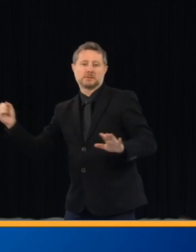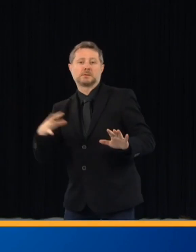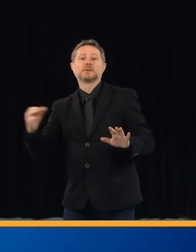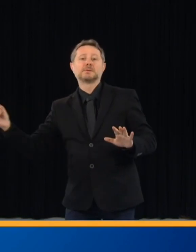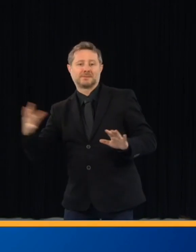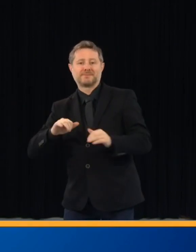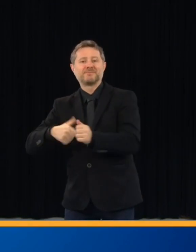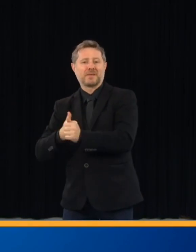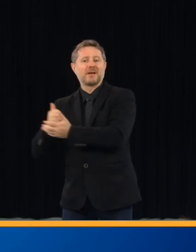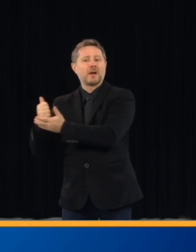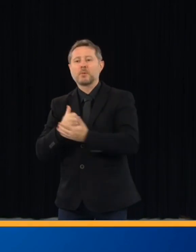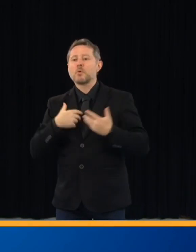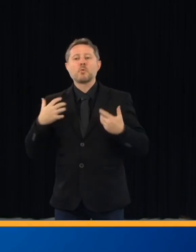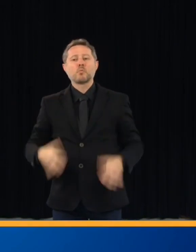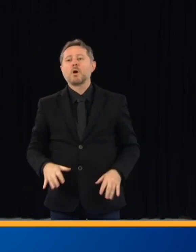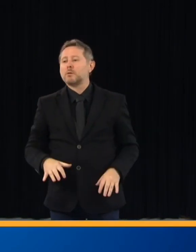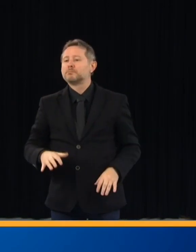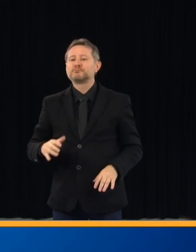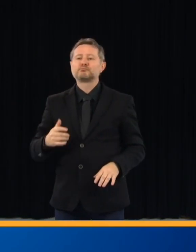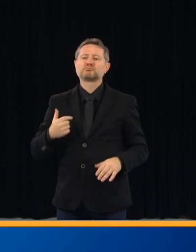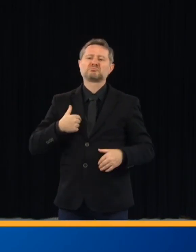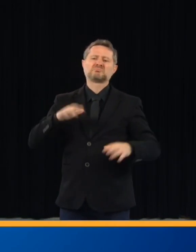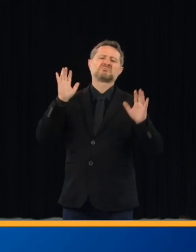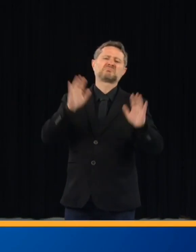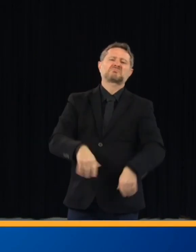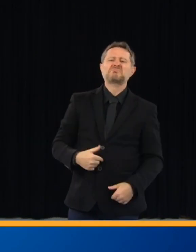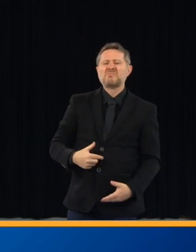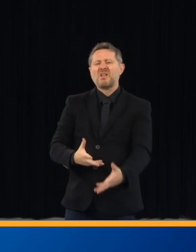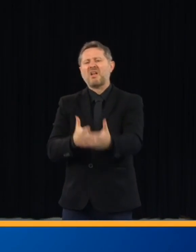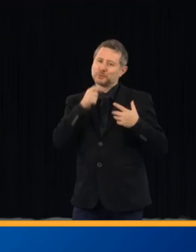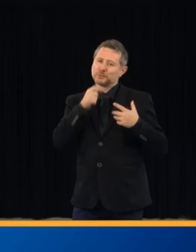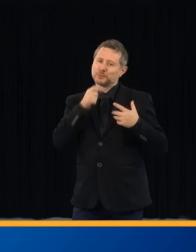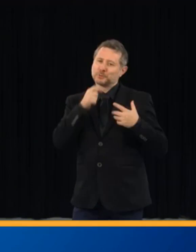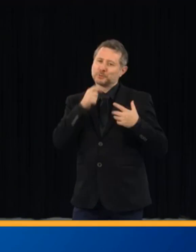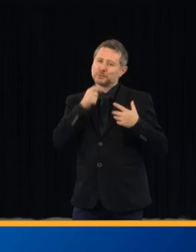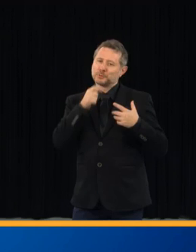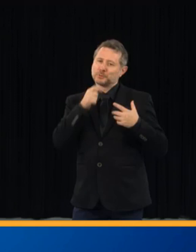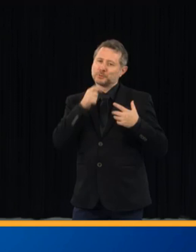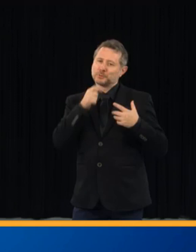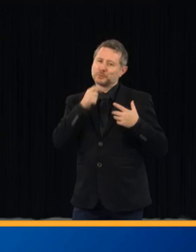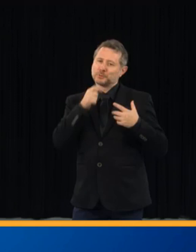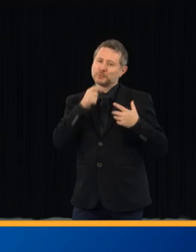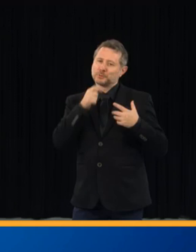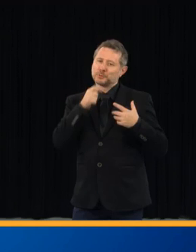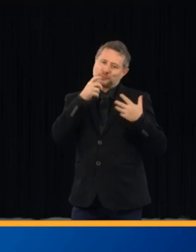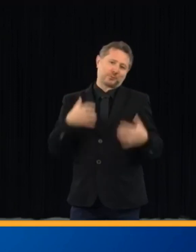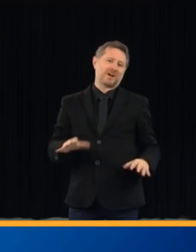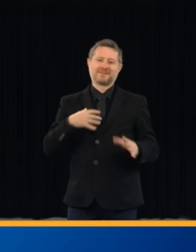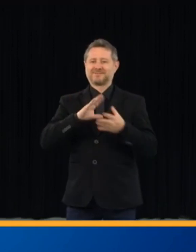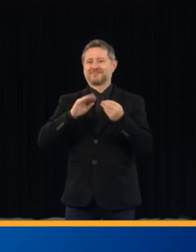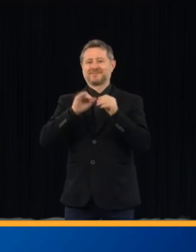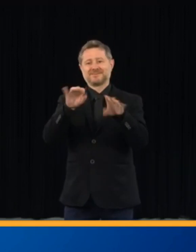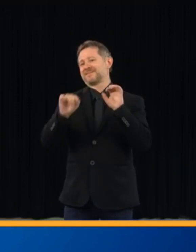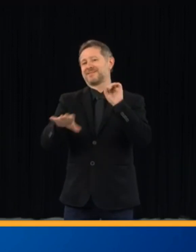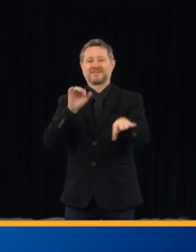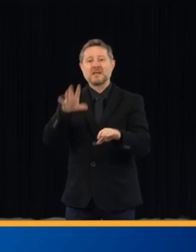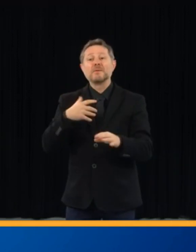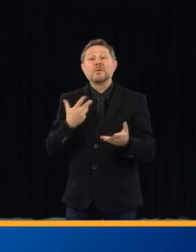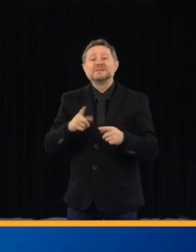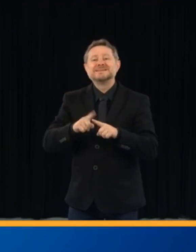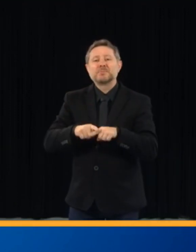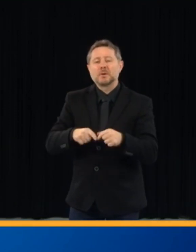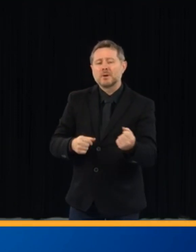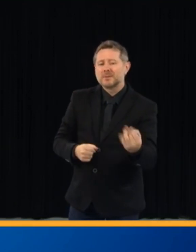yet. I'm confident, and it depends on how many we need, but